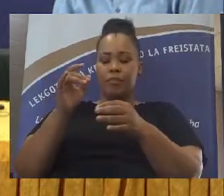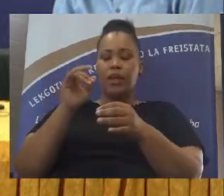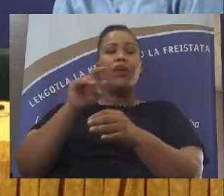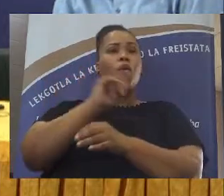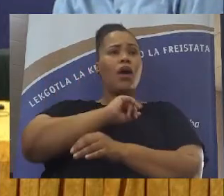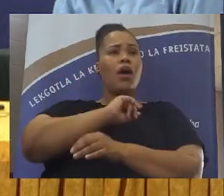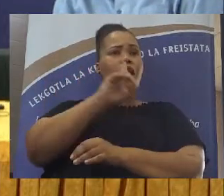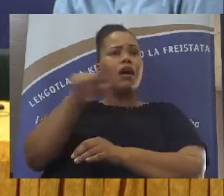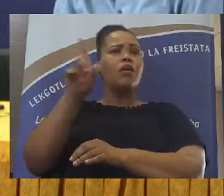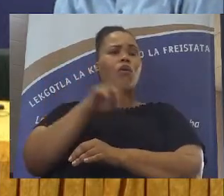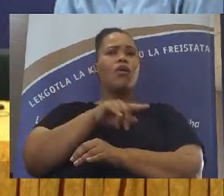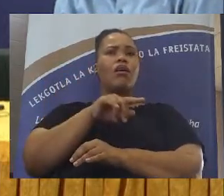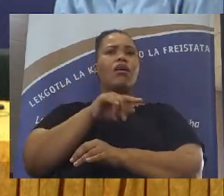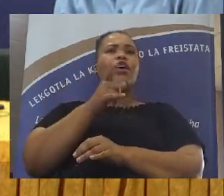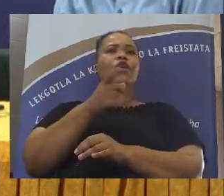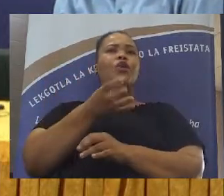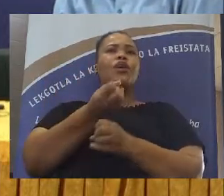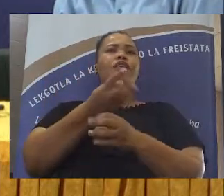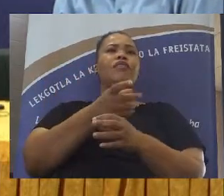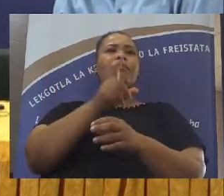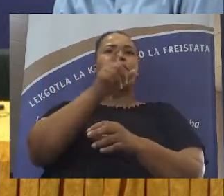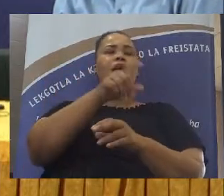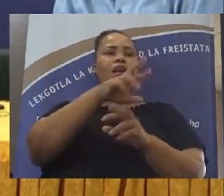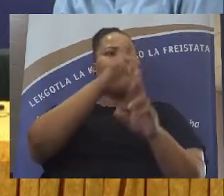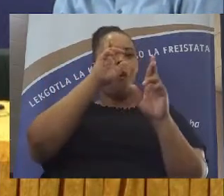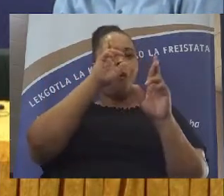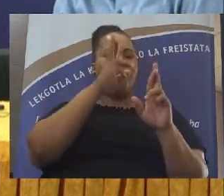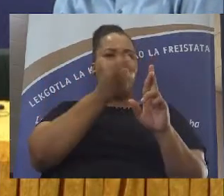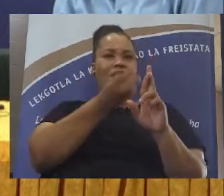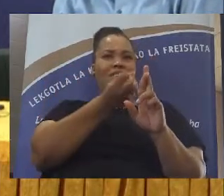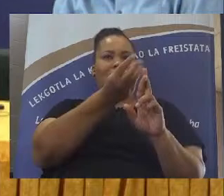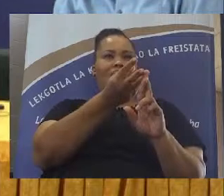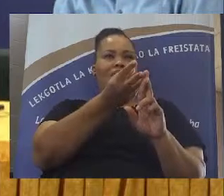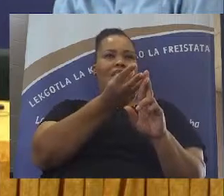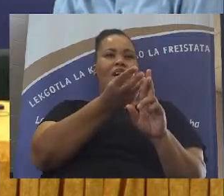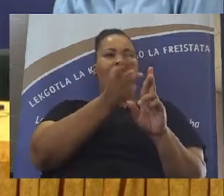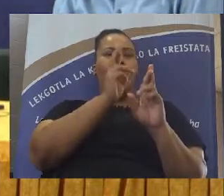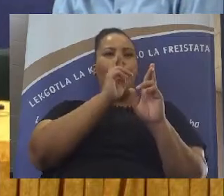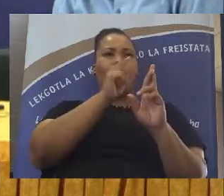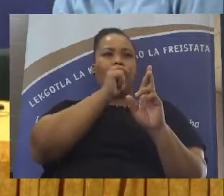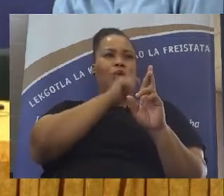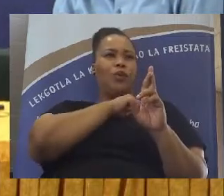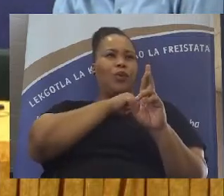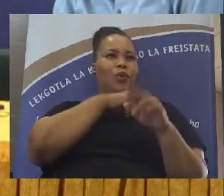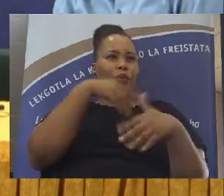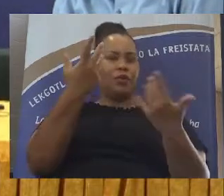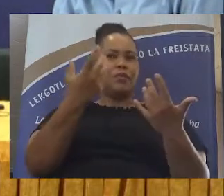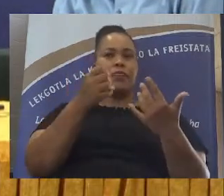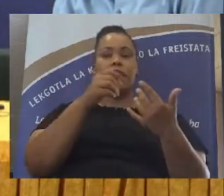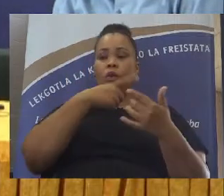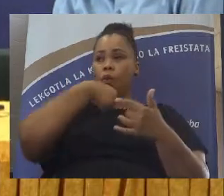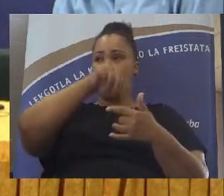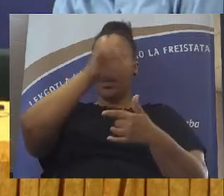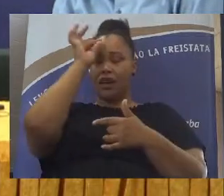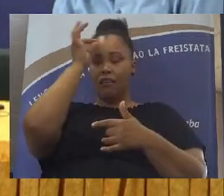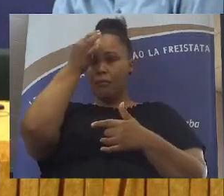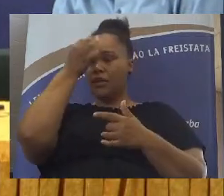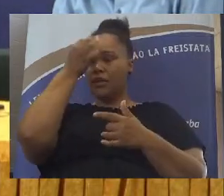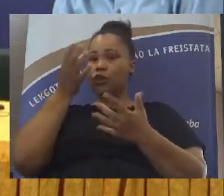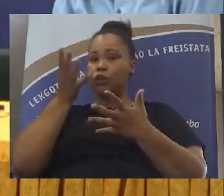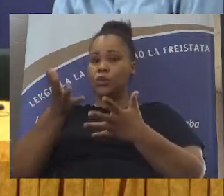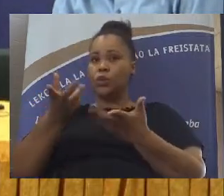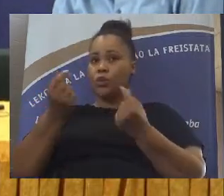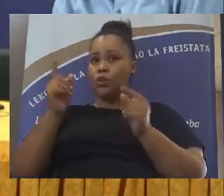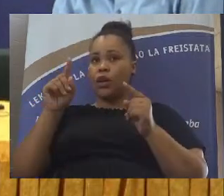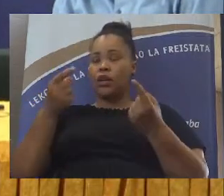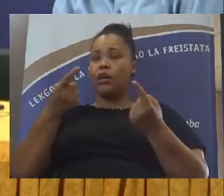wrong, you create false hope, and that can't be. We can't, as government, do that. We need to make sure that if